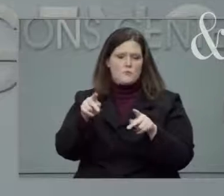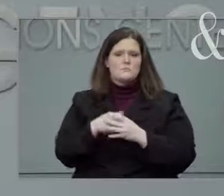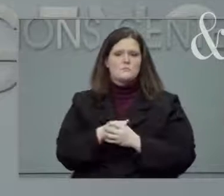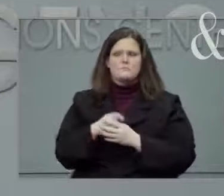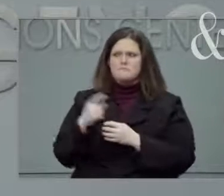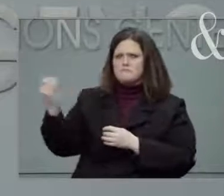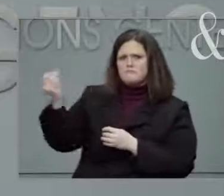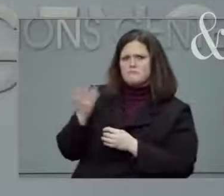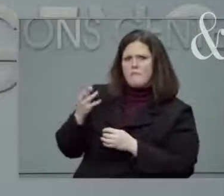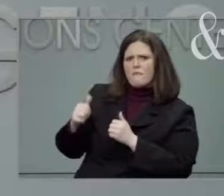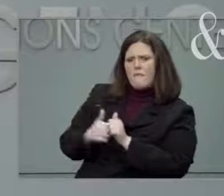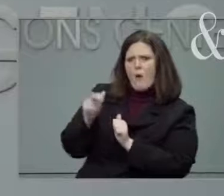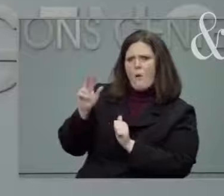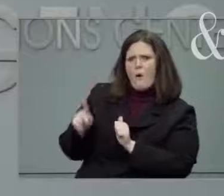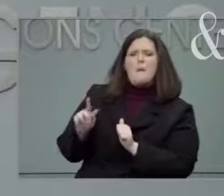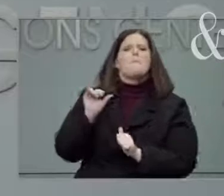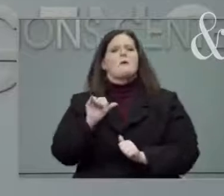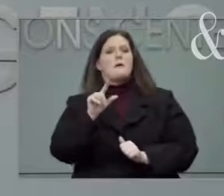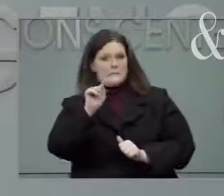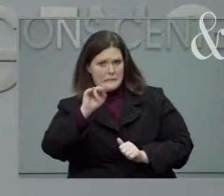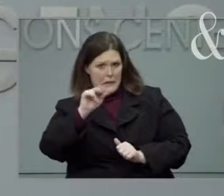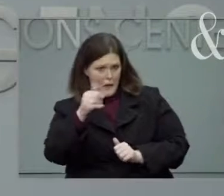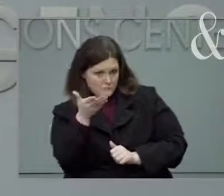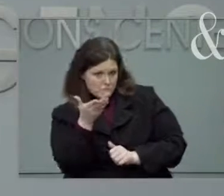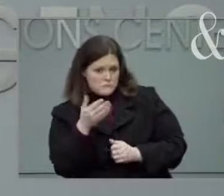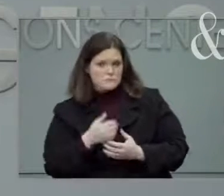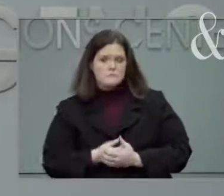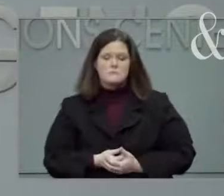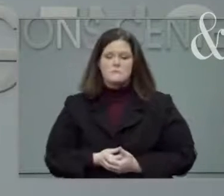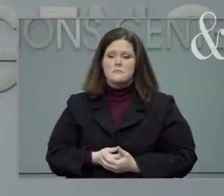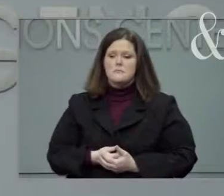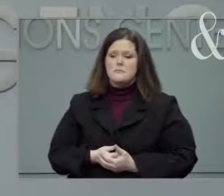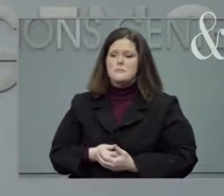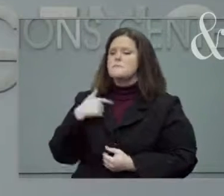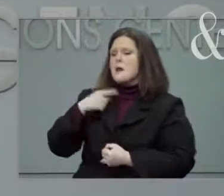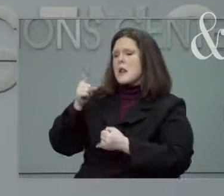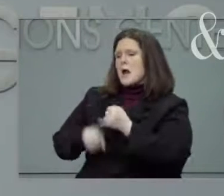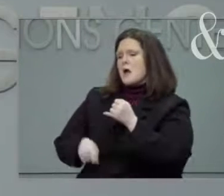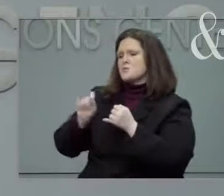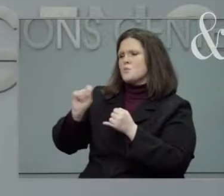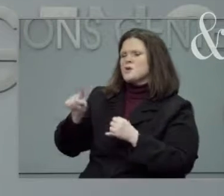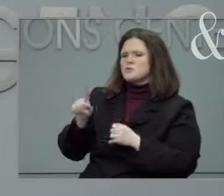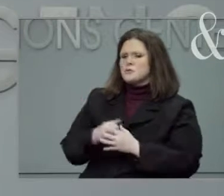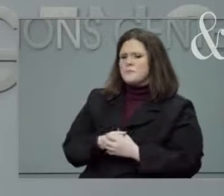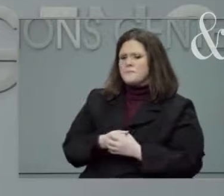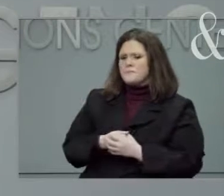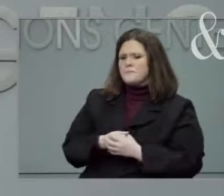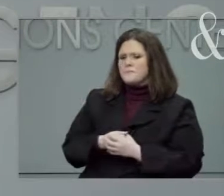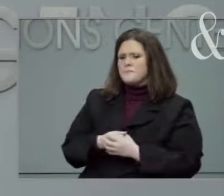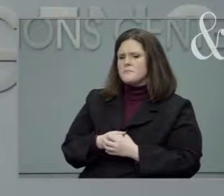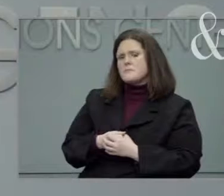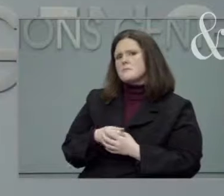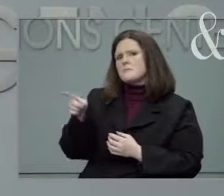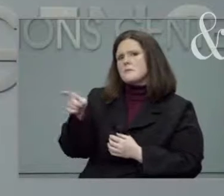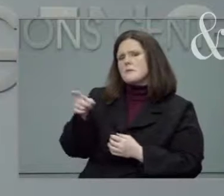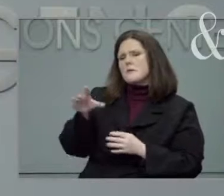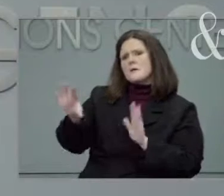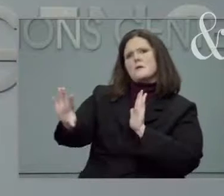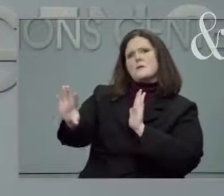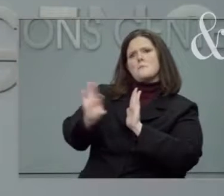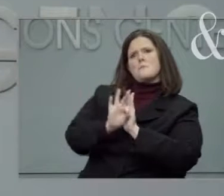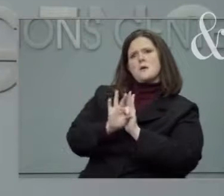My final question, where did you find the additional vaccine that allows you to move forward